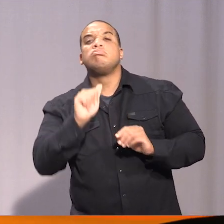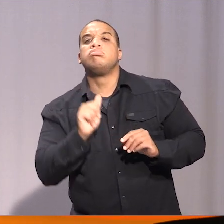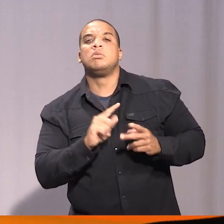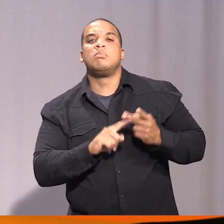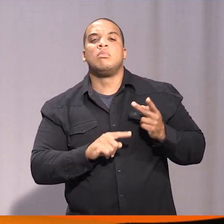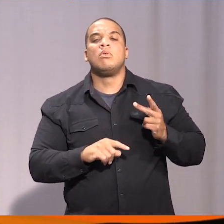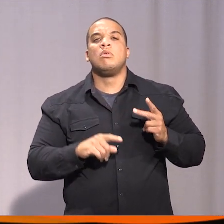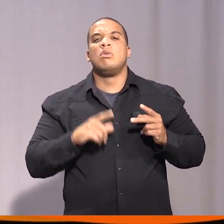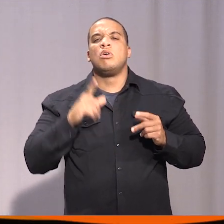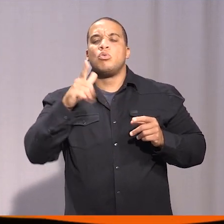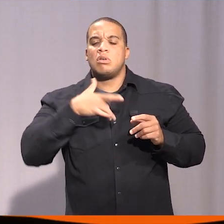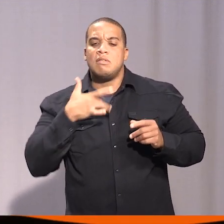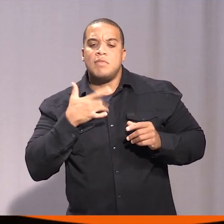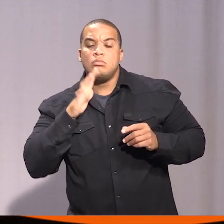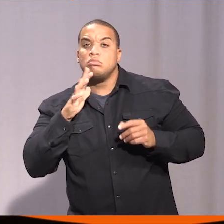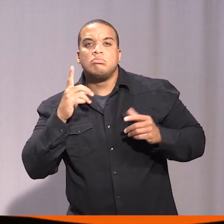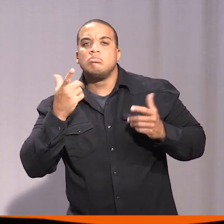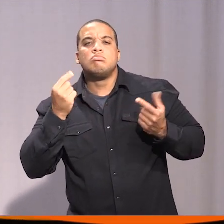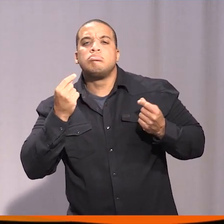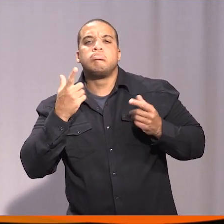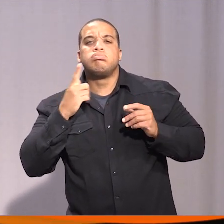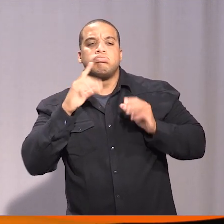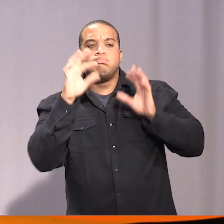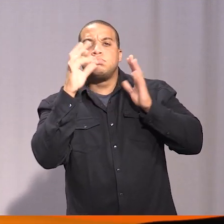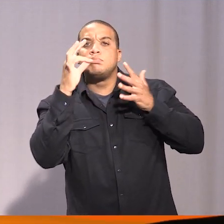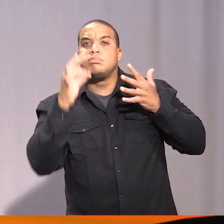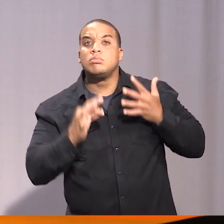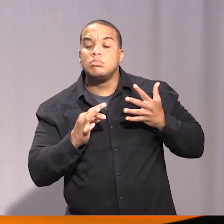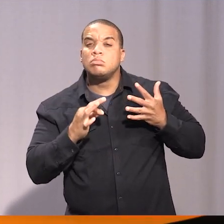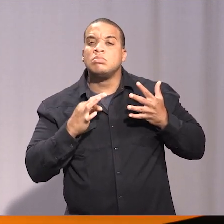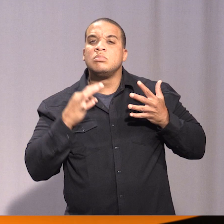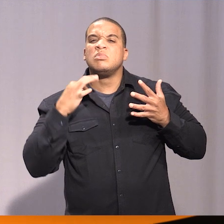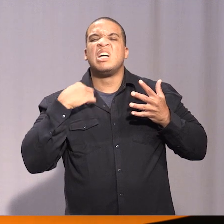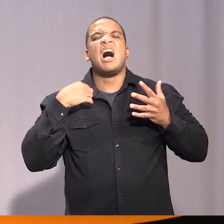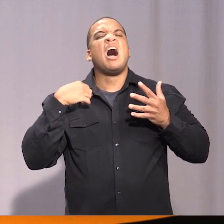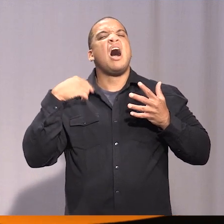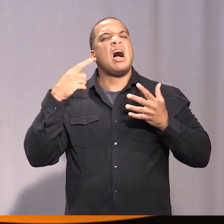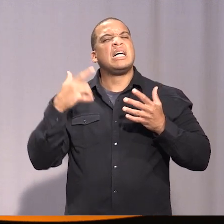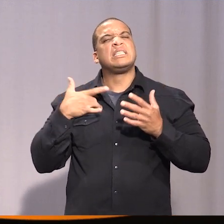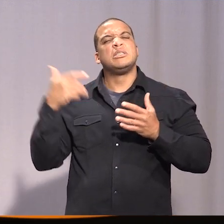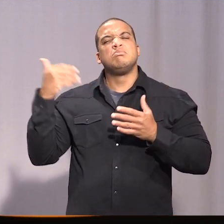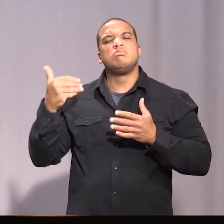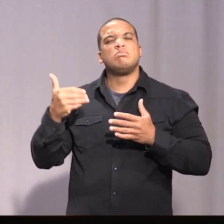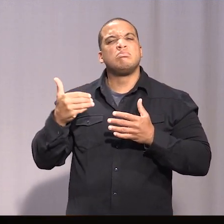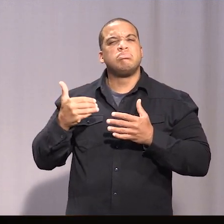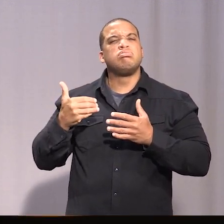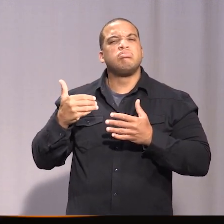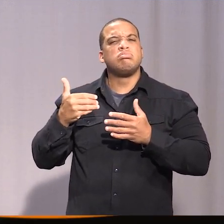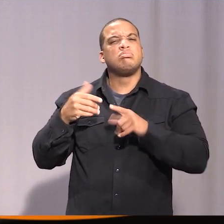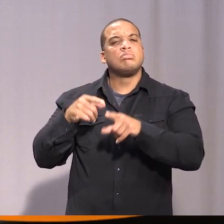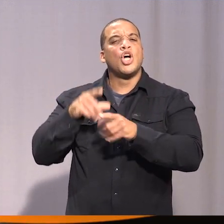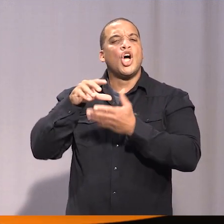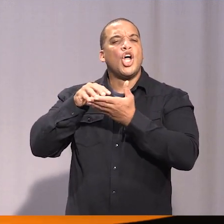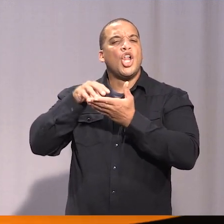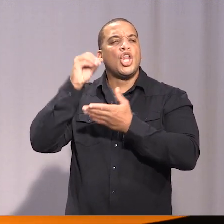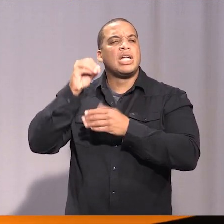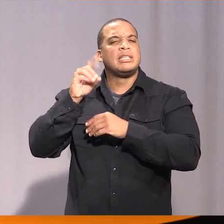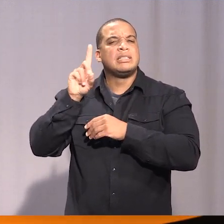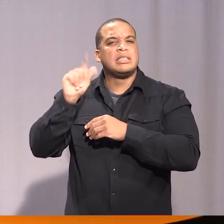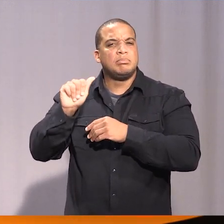you identify with as a disability. I'm going to select the most generic one for this example, which is a learning